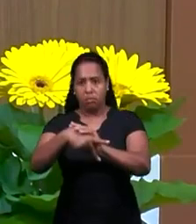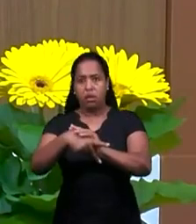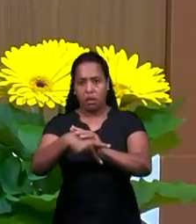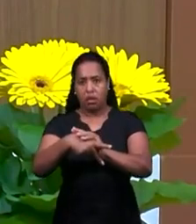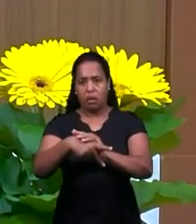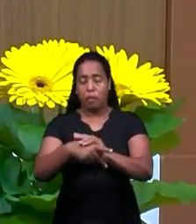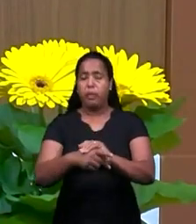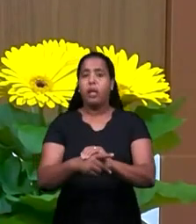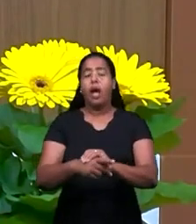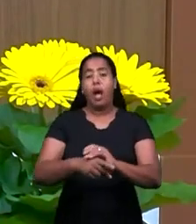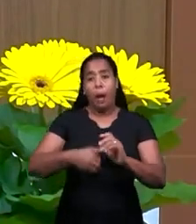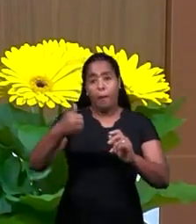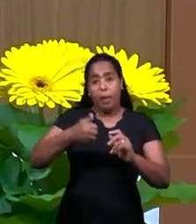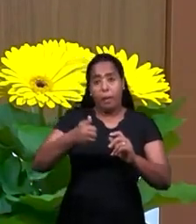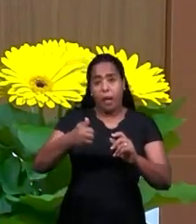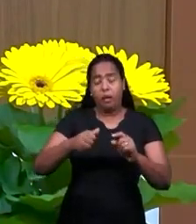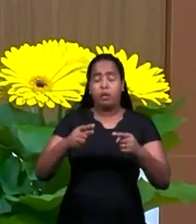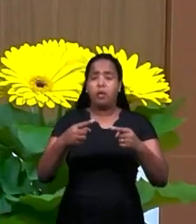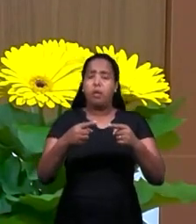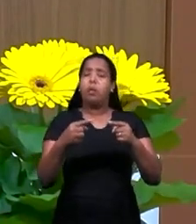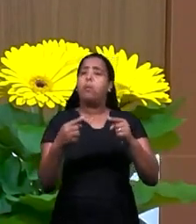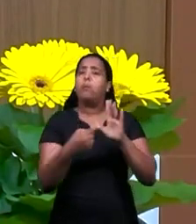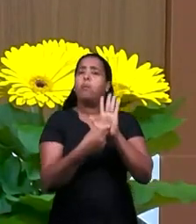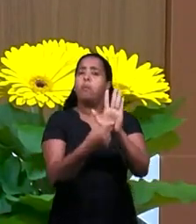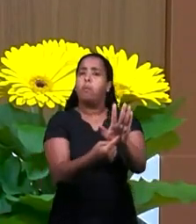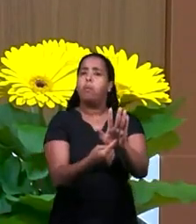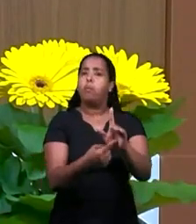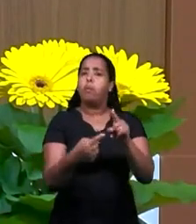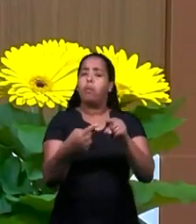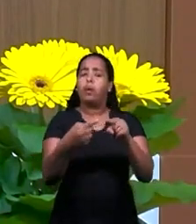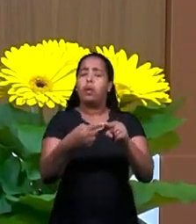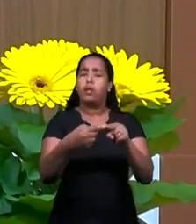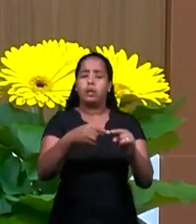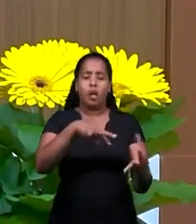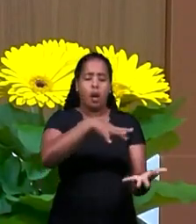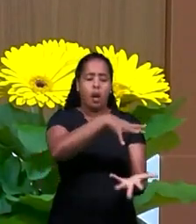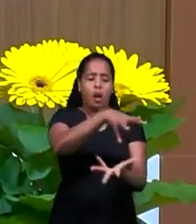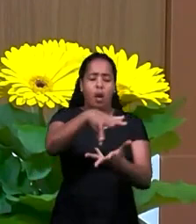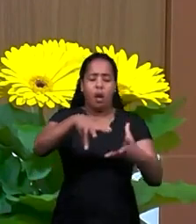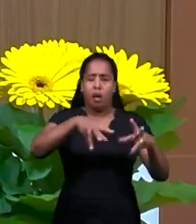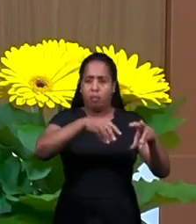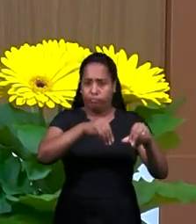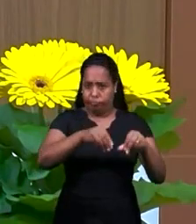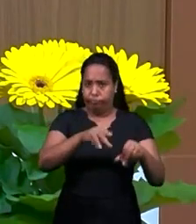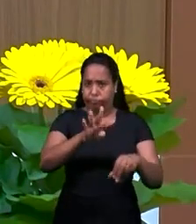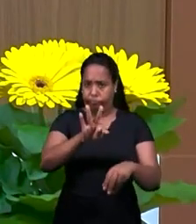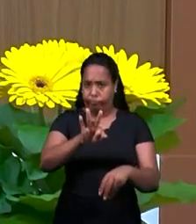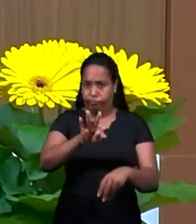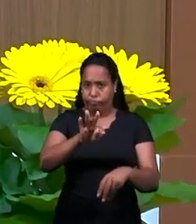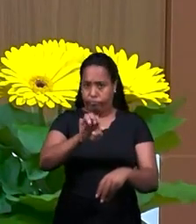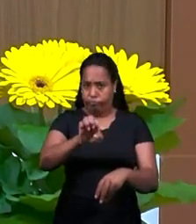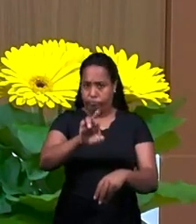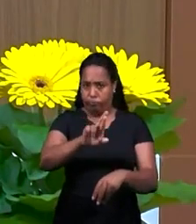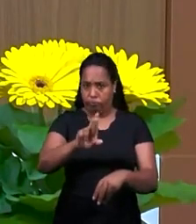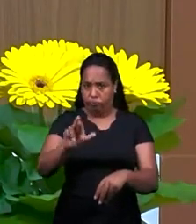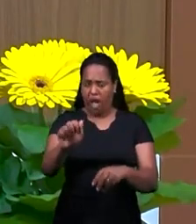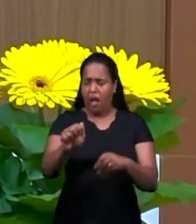of the priesthood? First, we can quote or mention the land. When you talk about the land, you will notice